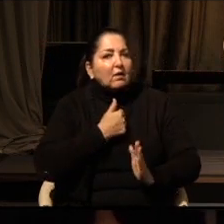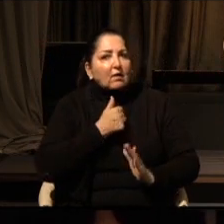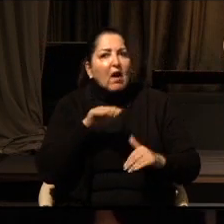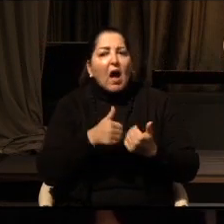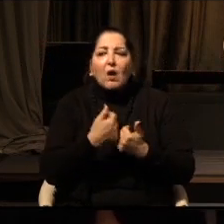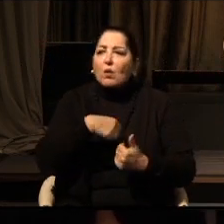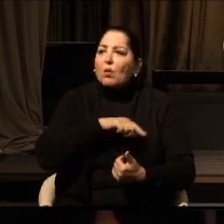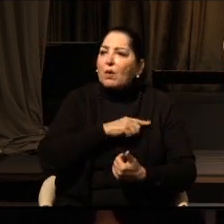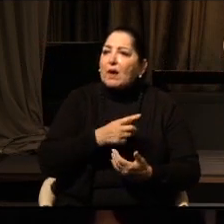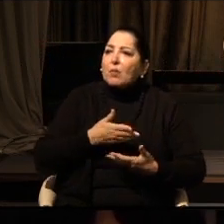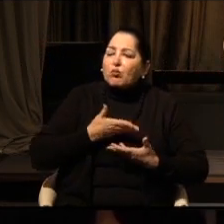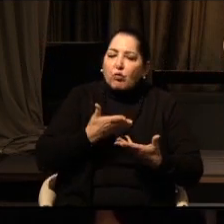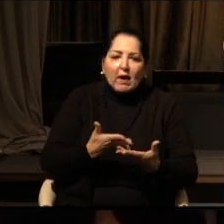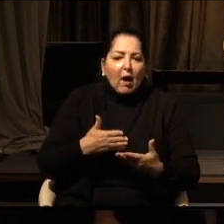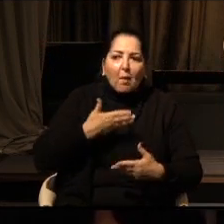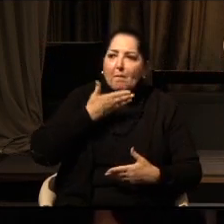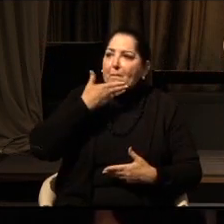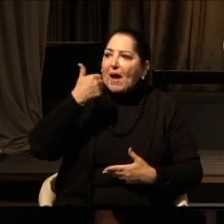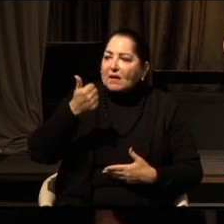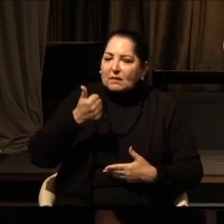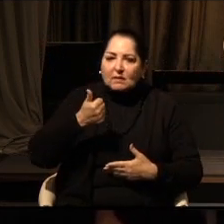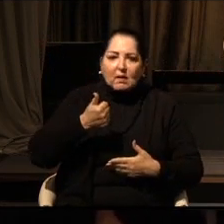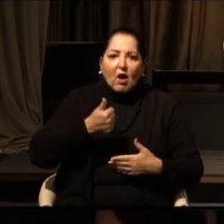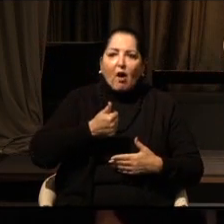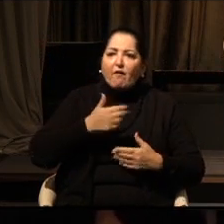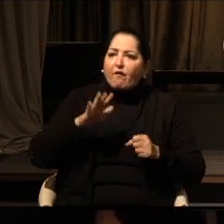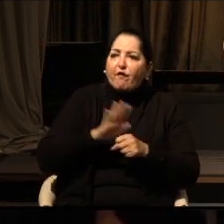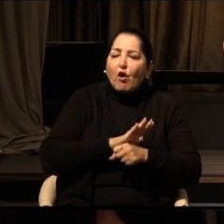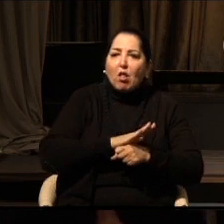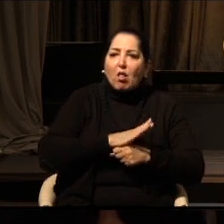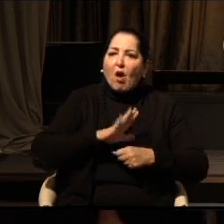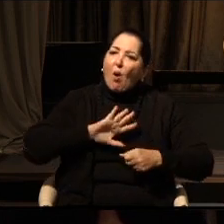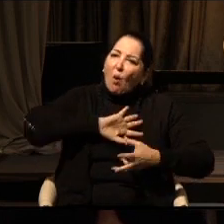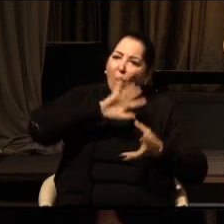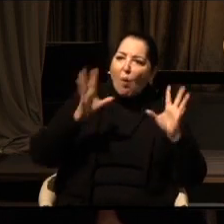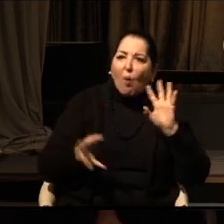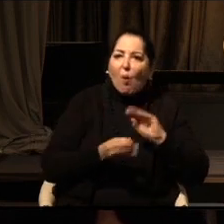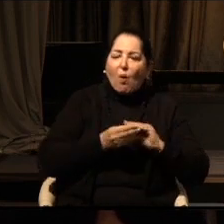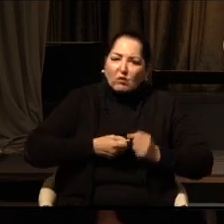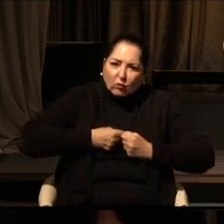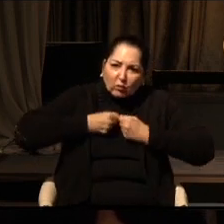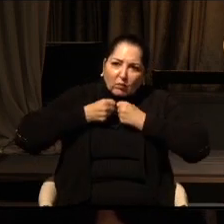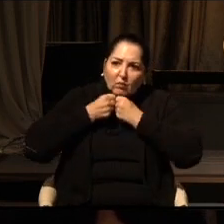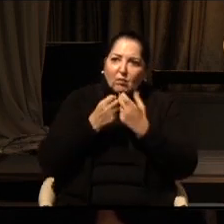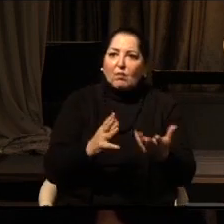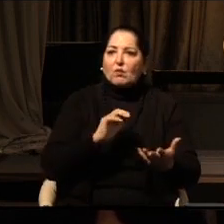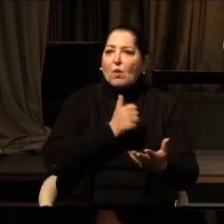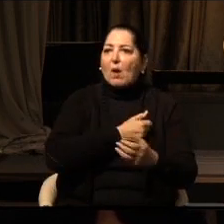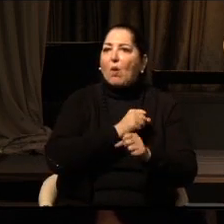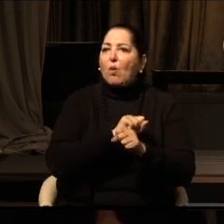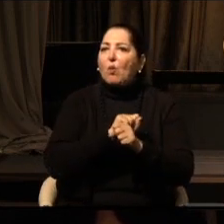selves, our whole selves to the work that we do on the inside of community?